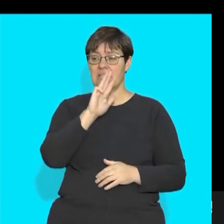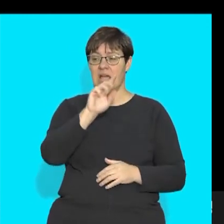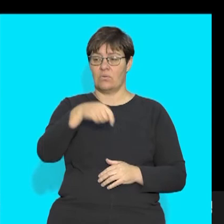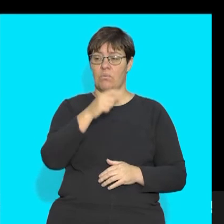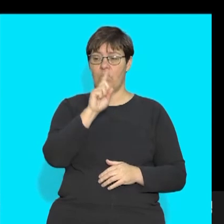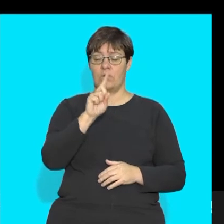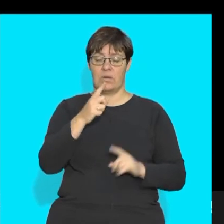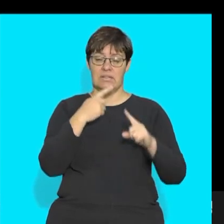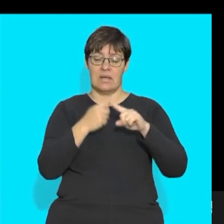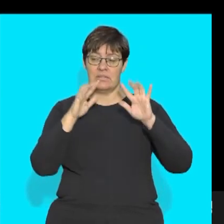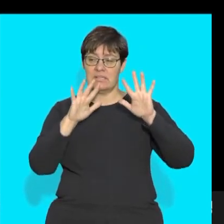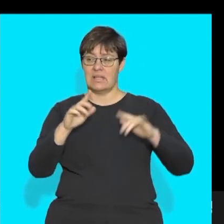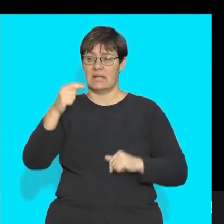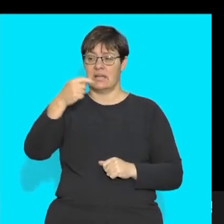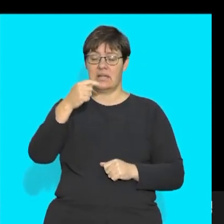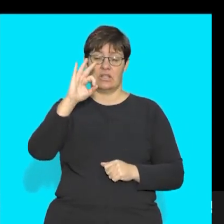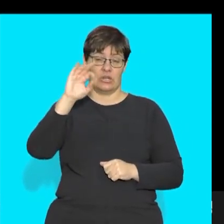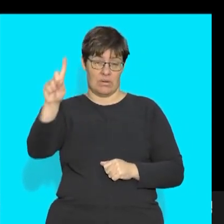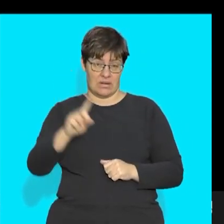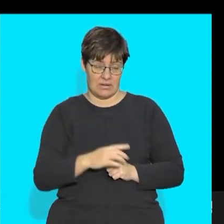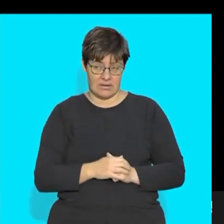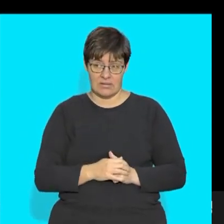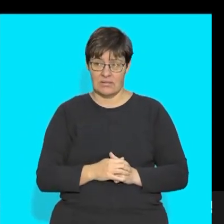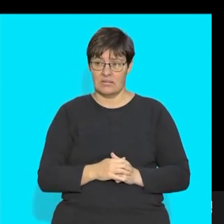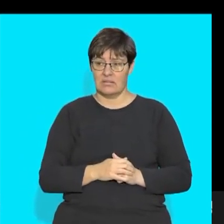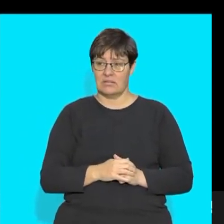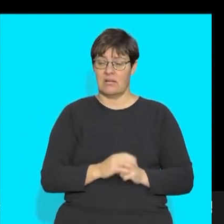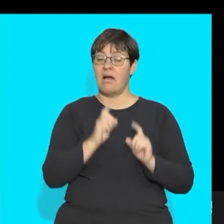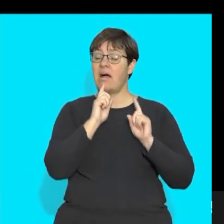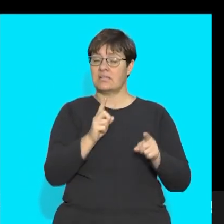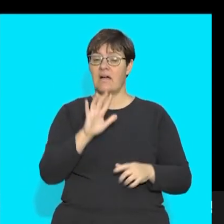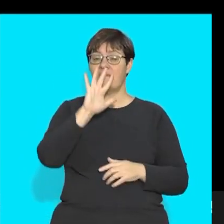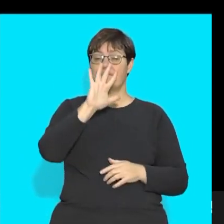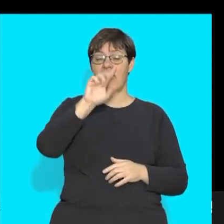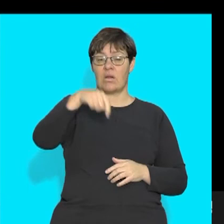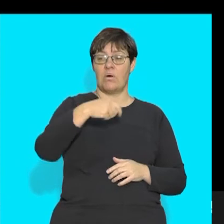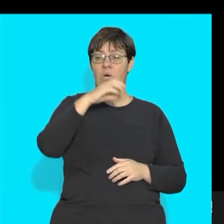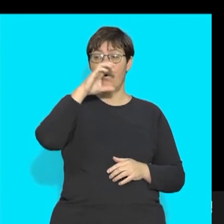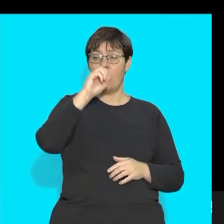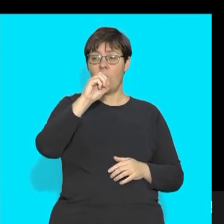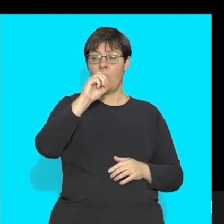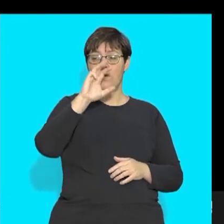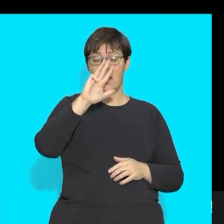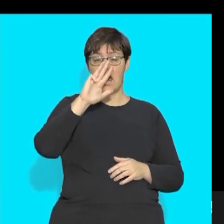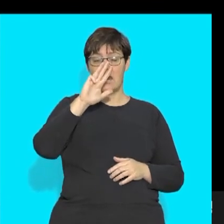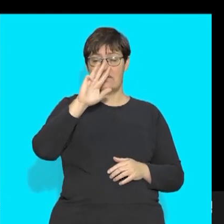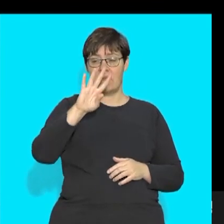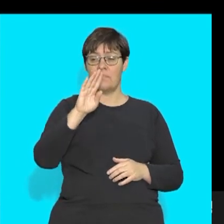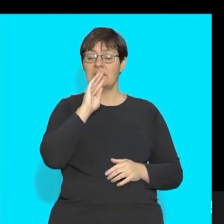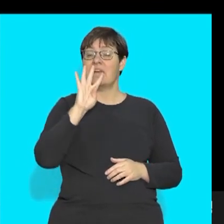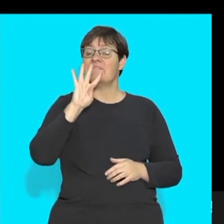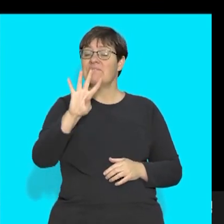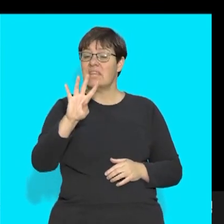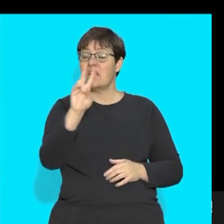by 9.11 to the minus 31. And I get 5,095, but